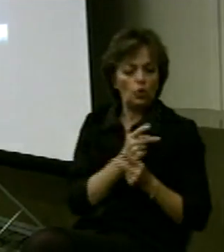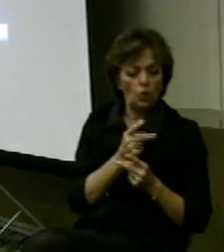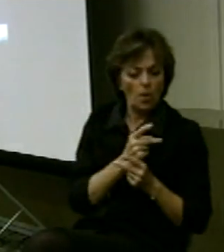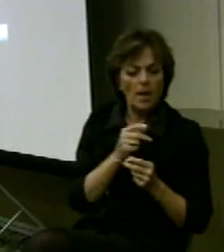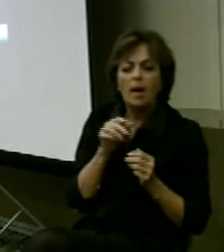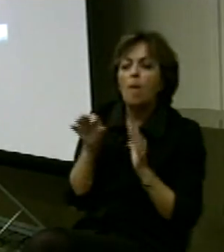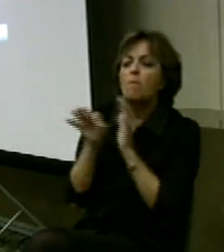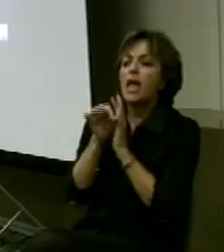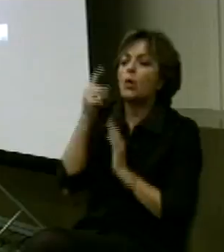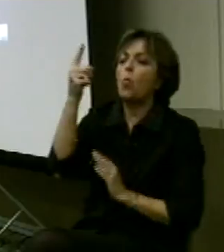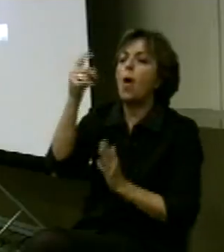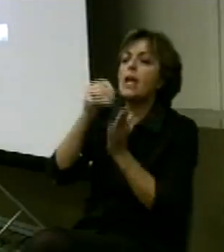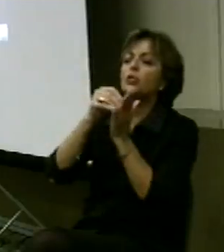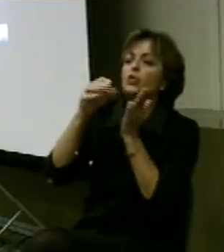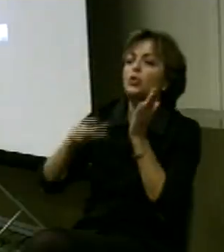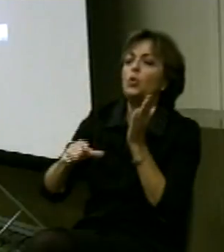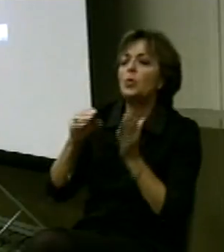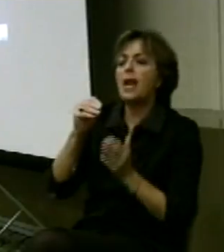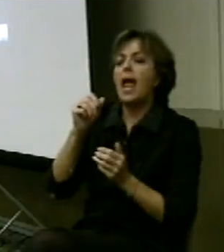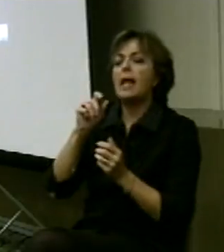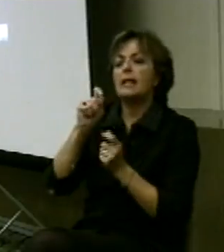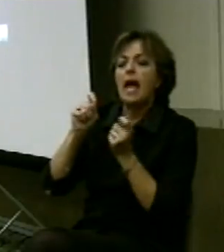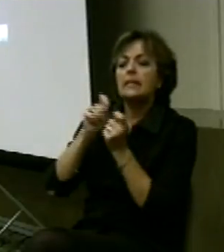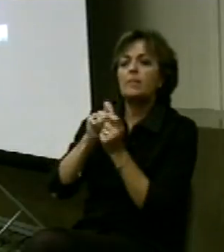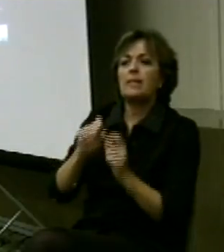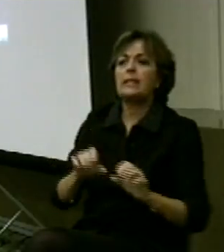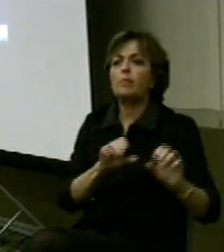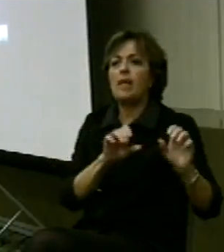focus on and what behavior you're going to look at.